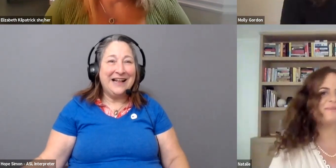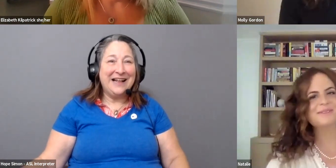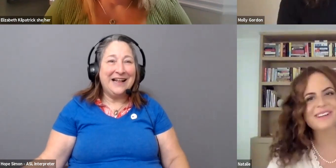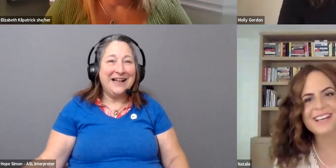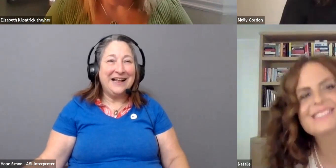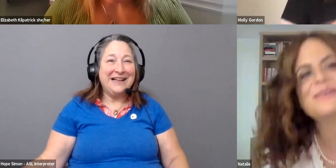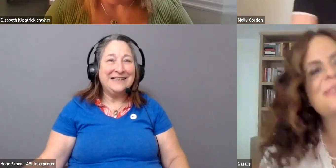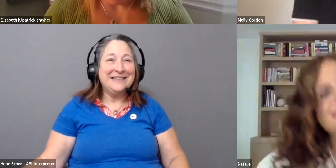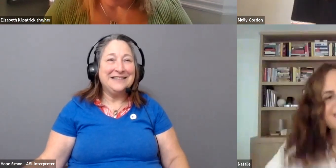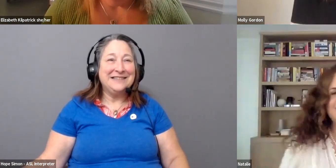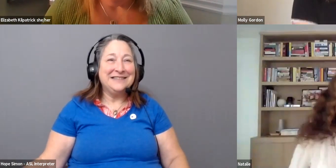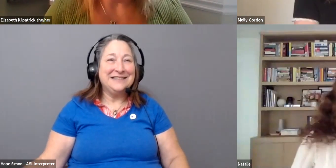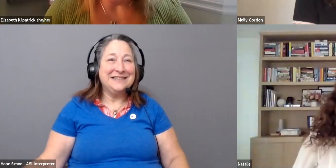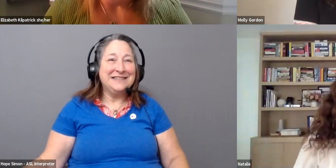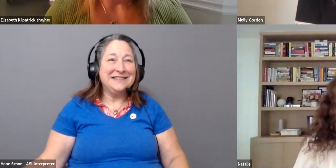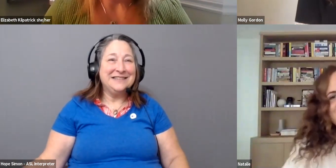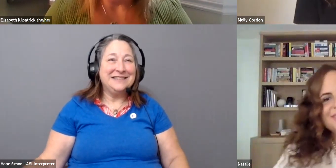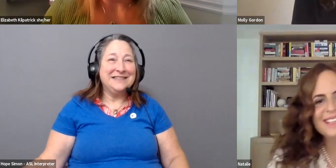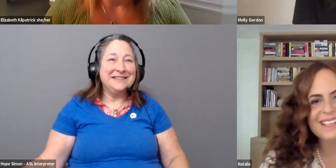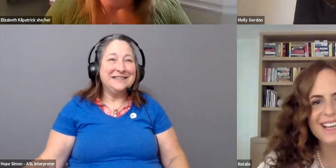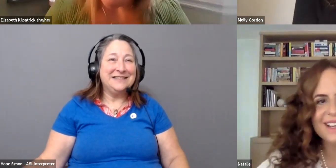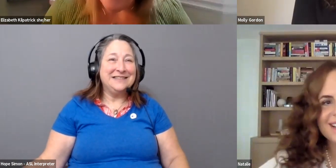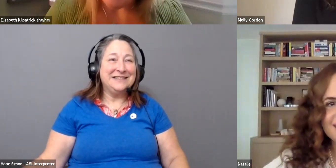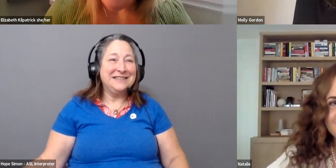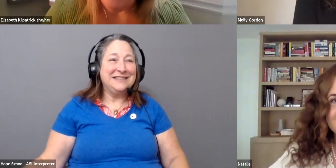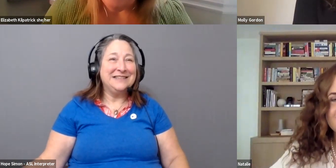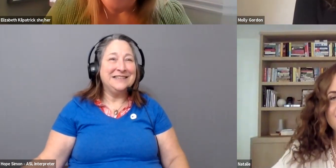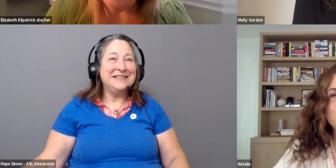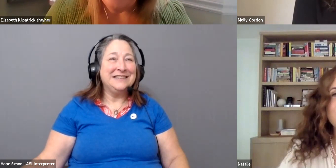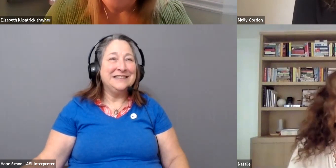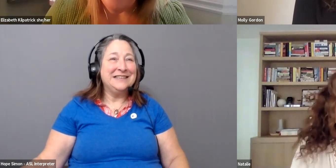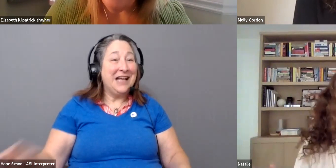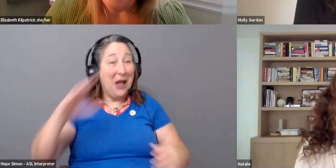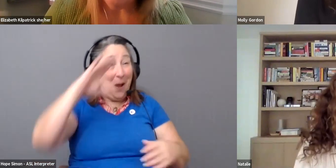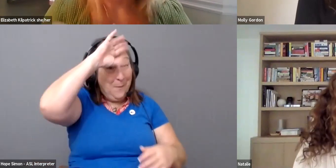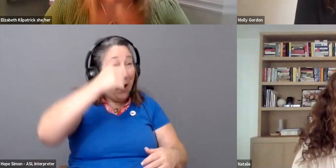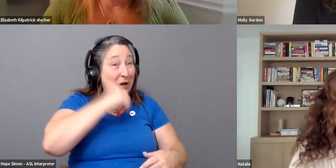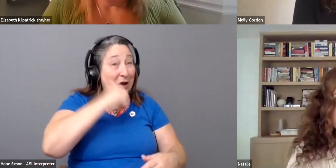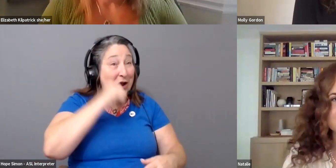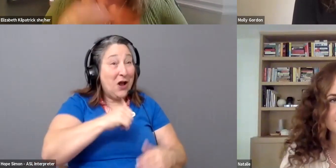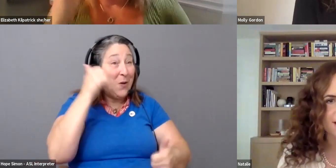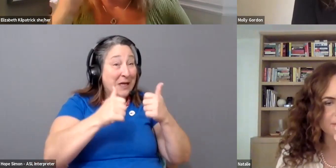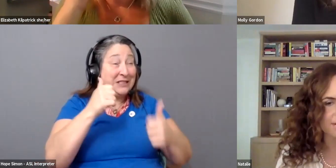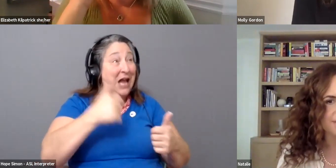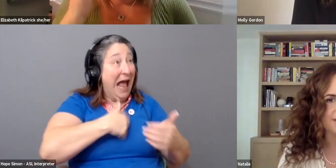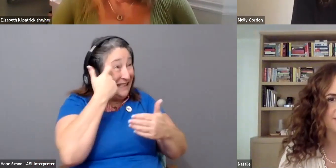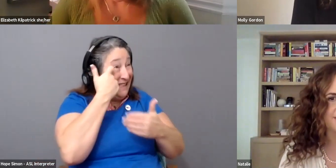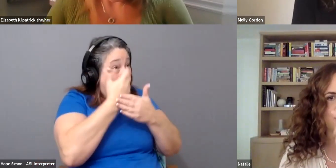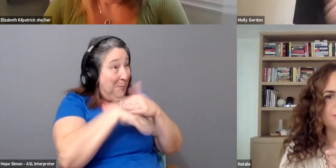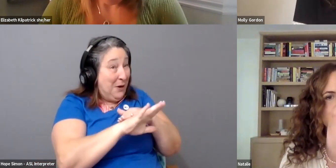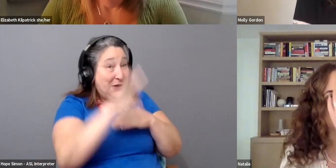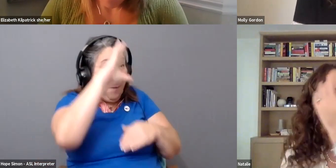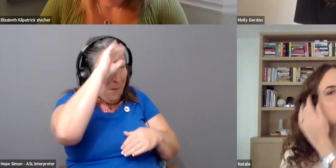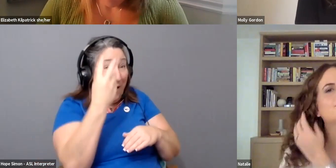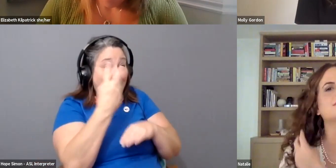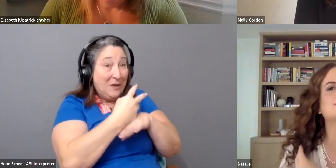ring on the bottom. Okay. So, I forgot to ask, did you have a boy or a girl? Oh, I had a boy. Like, it's life's like, I really was convinced, Molly